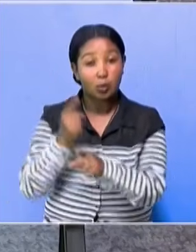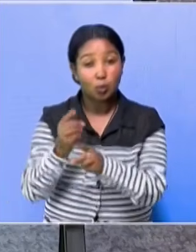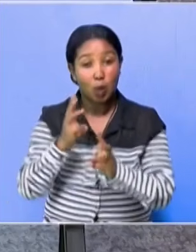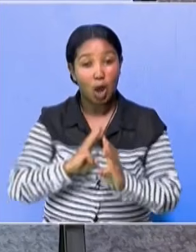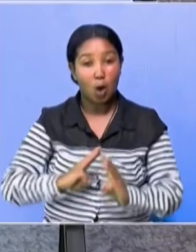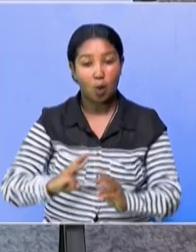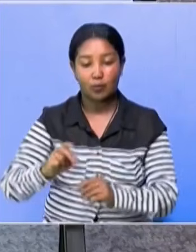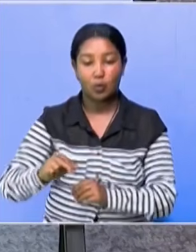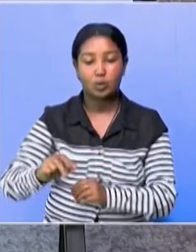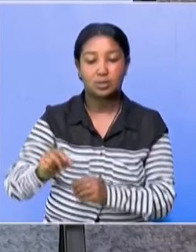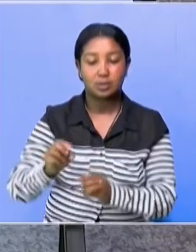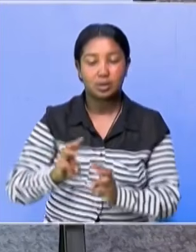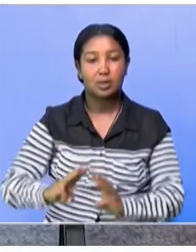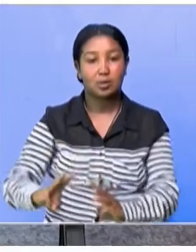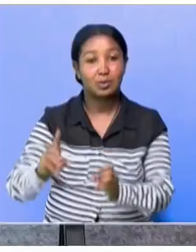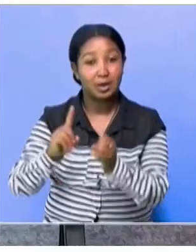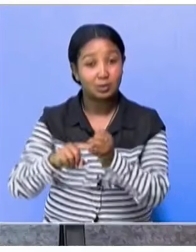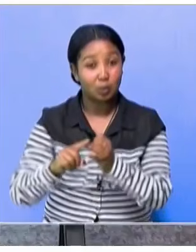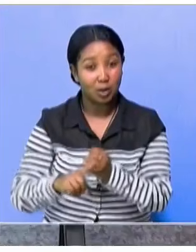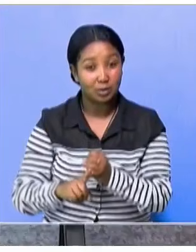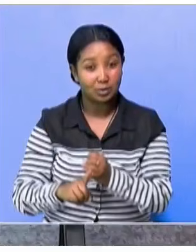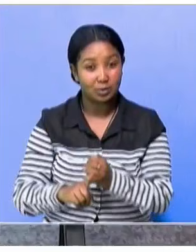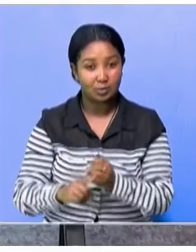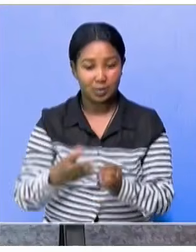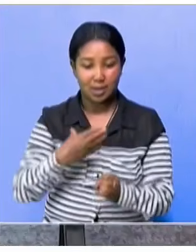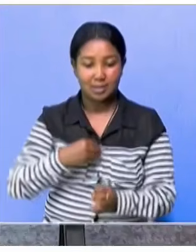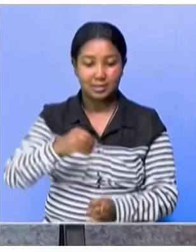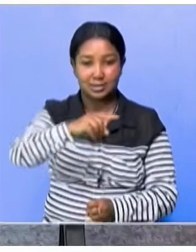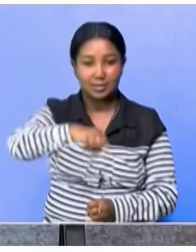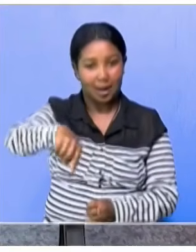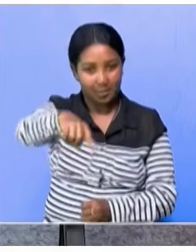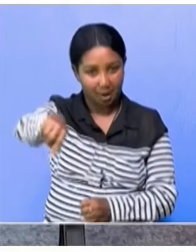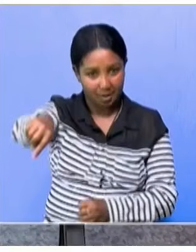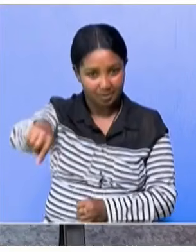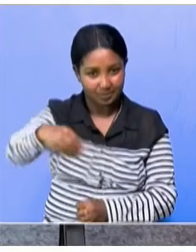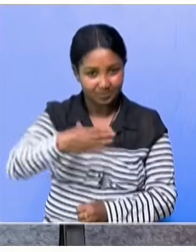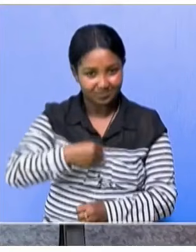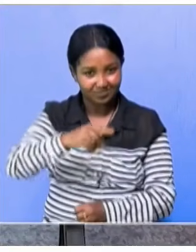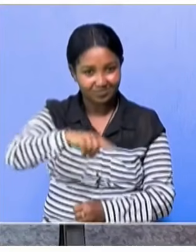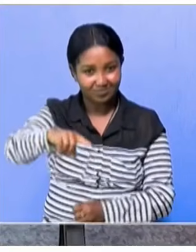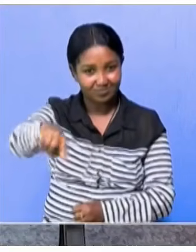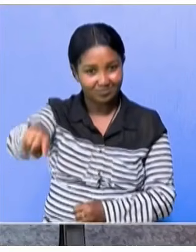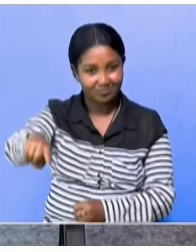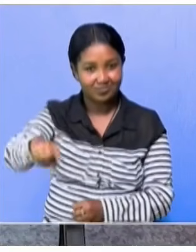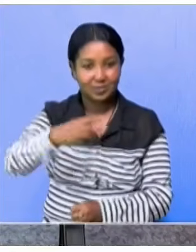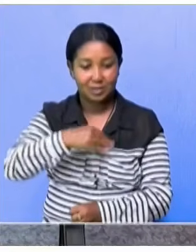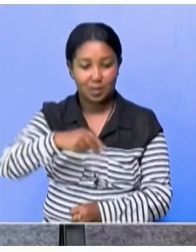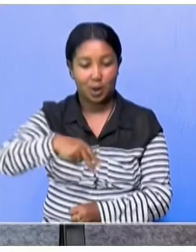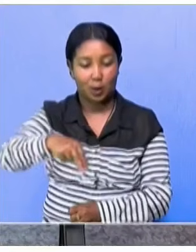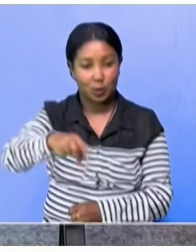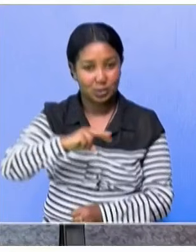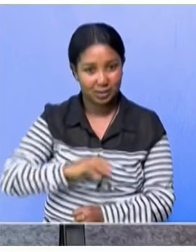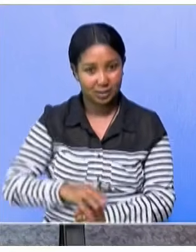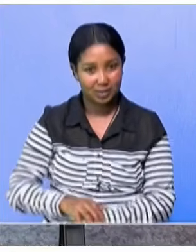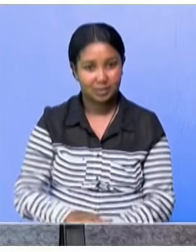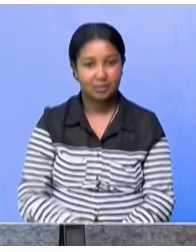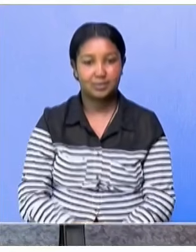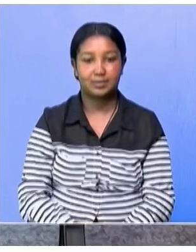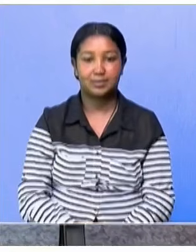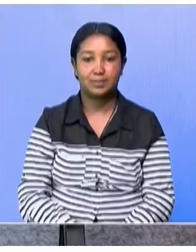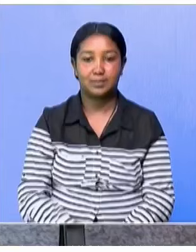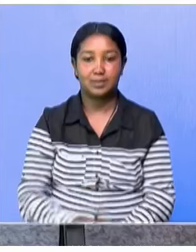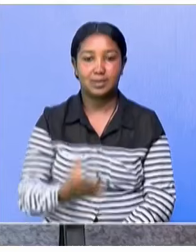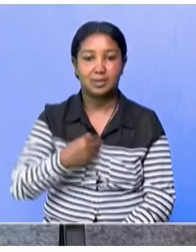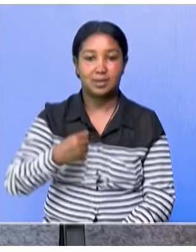of crossing the road. The last one is zebra crossing, exactly. Zebra crossing.